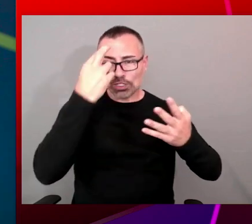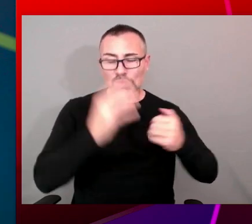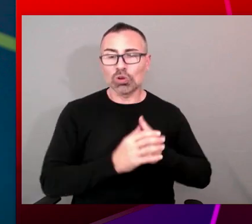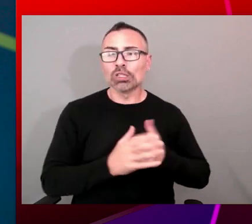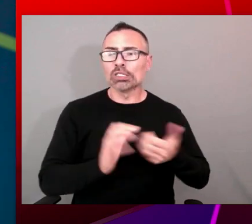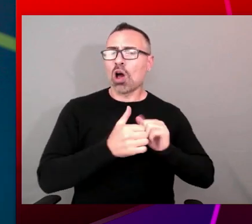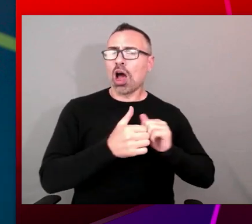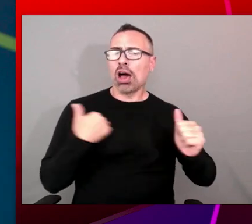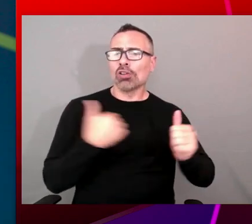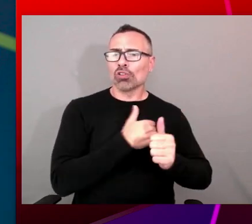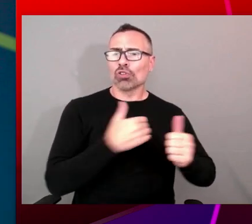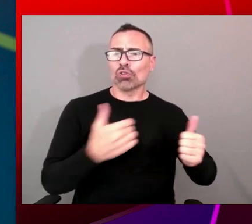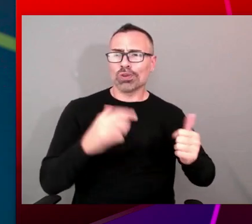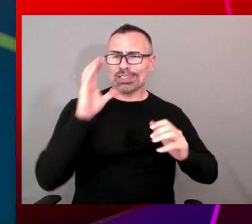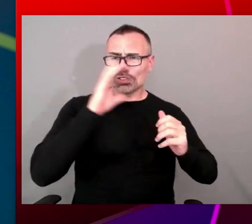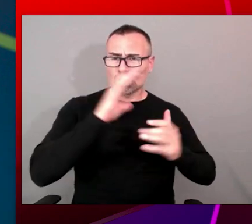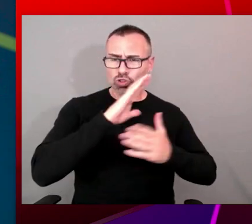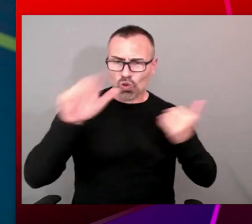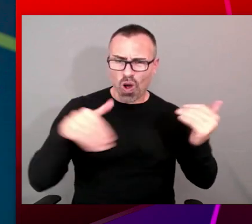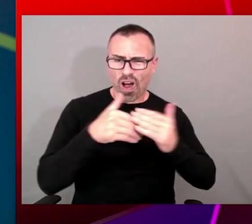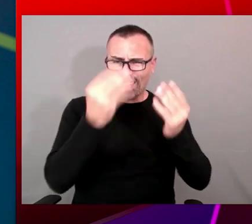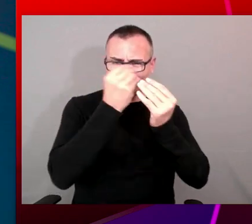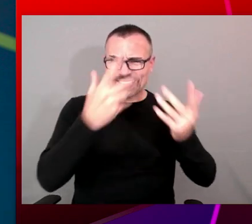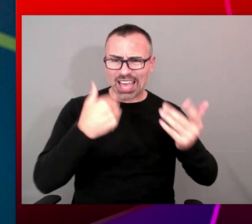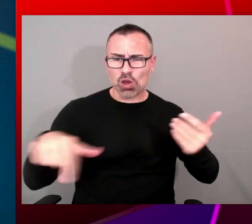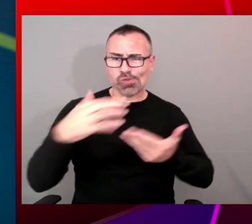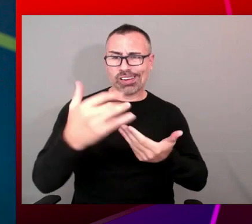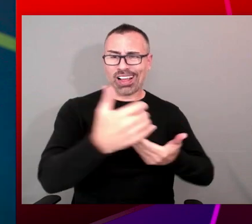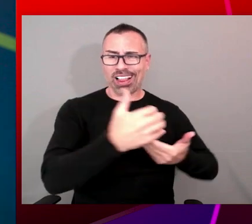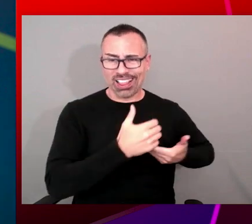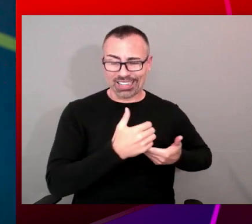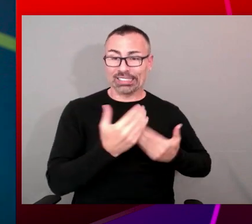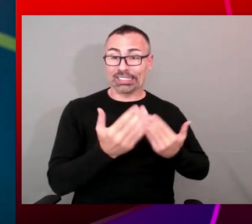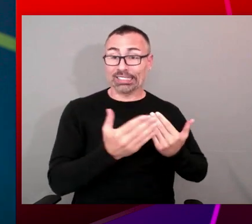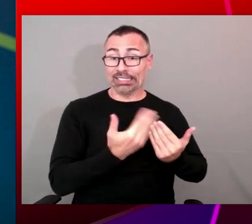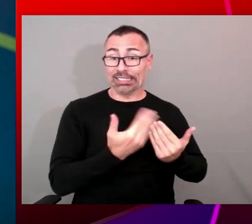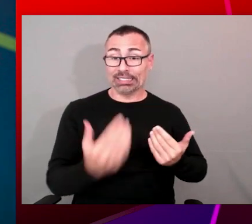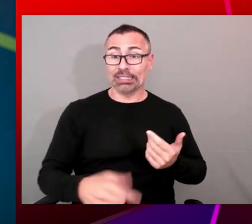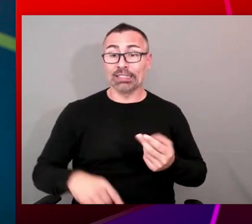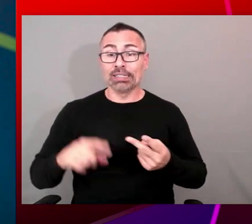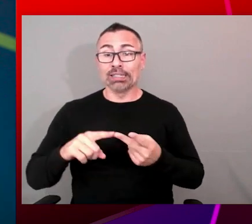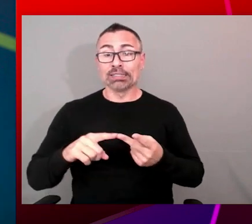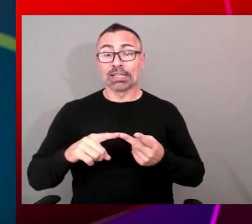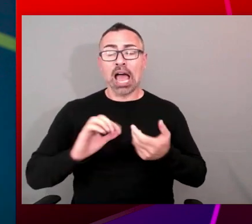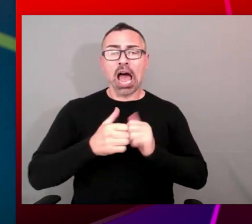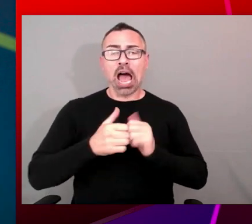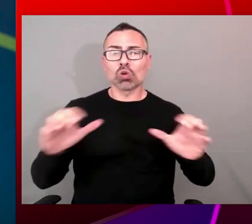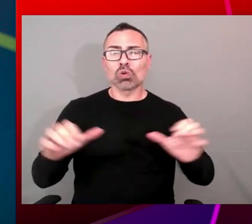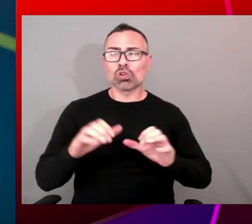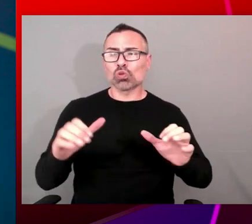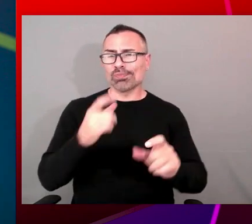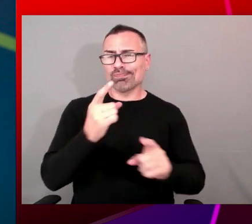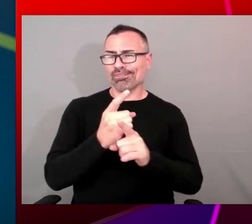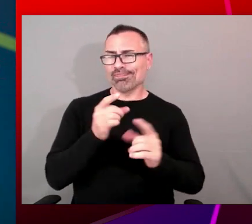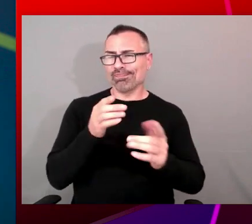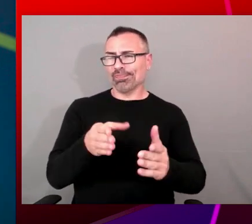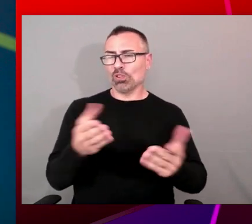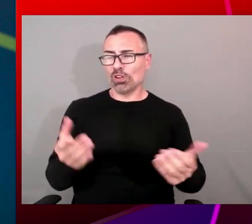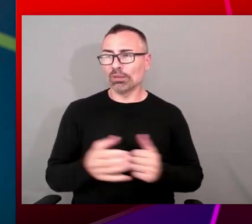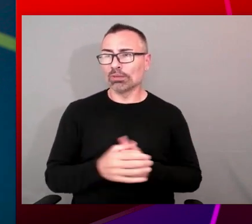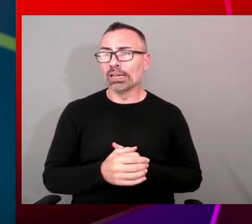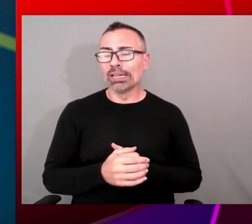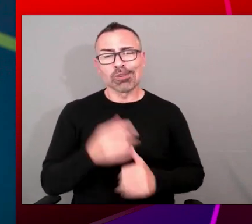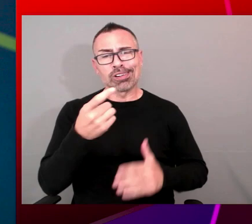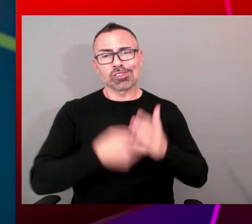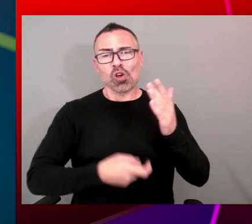all this data that we're collecting? And then second, how do we do it in a cost-authorized way? And so the first thing in our